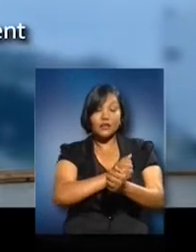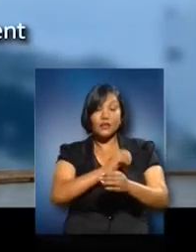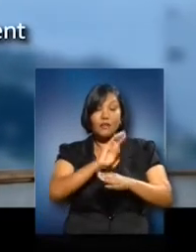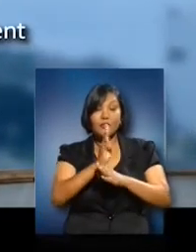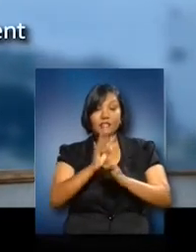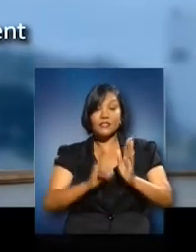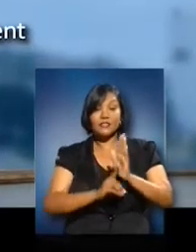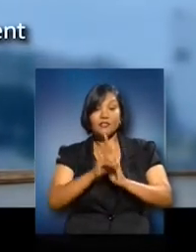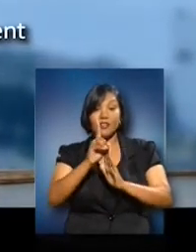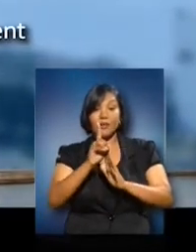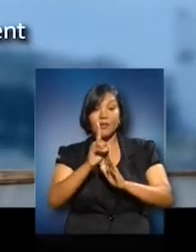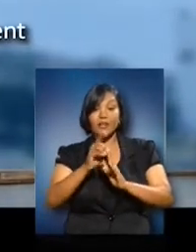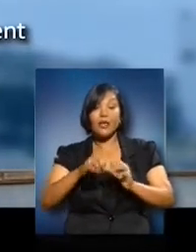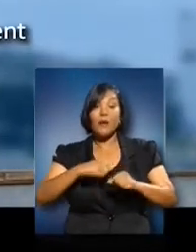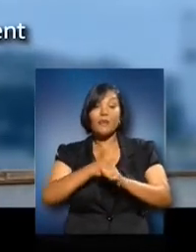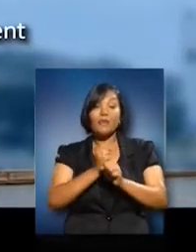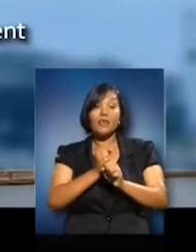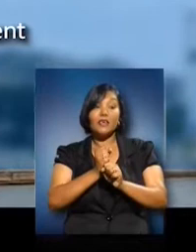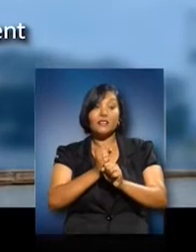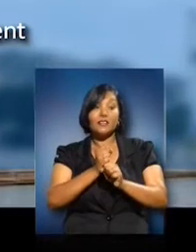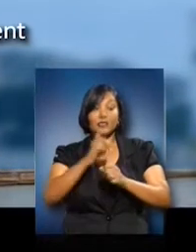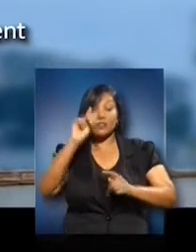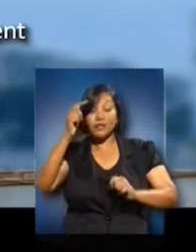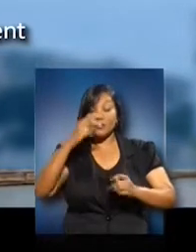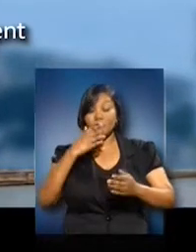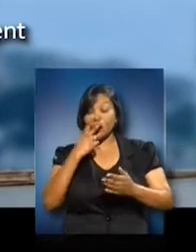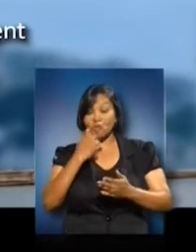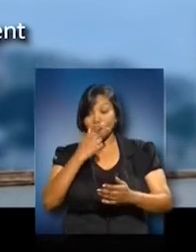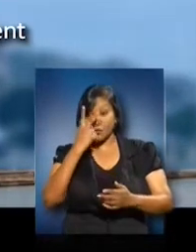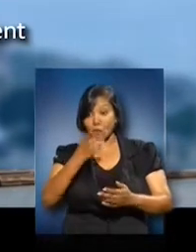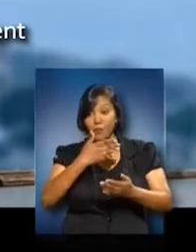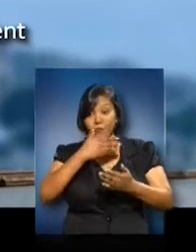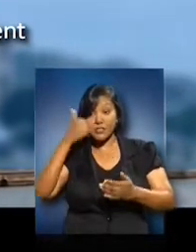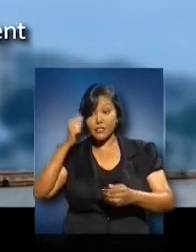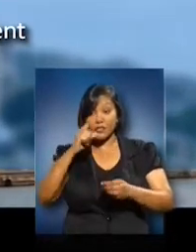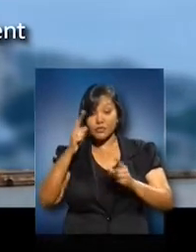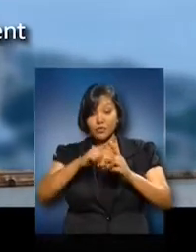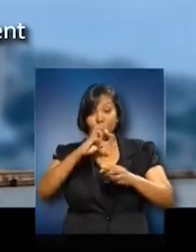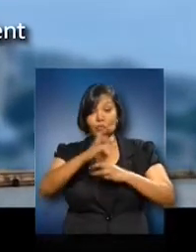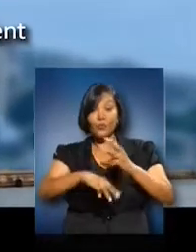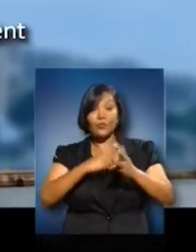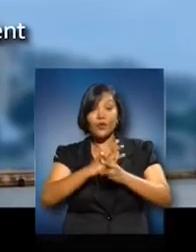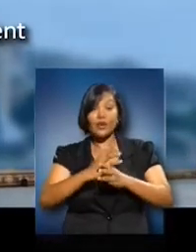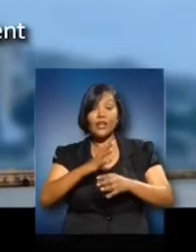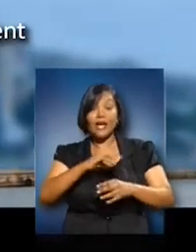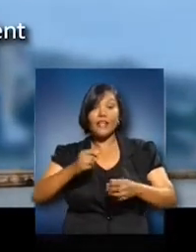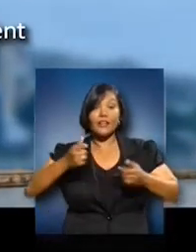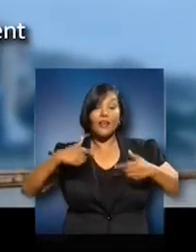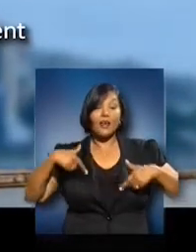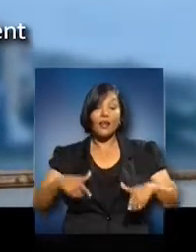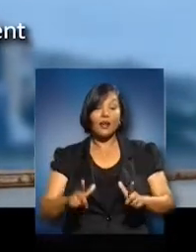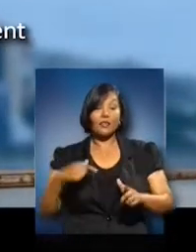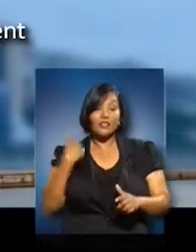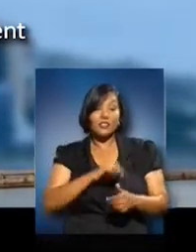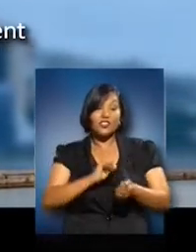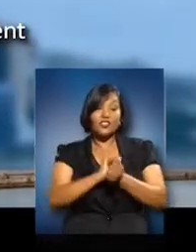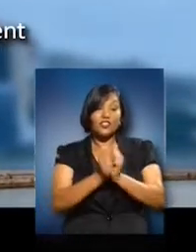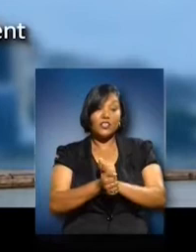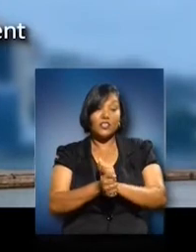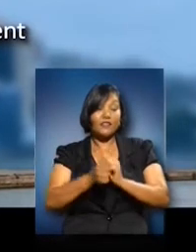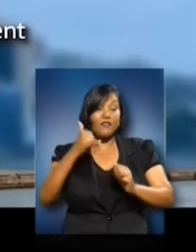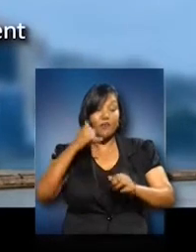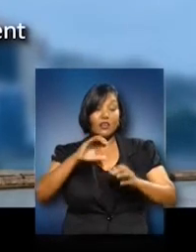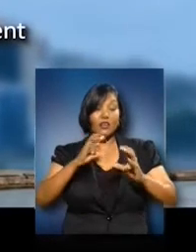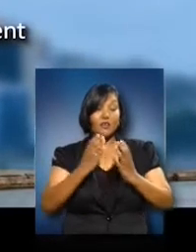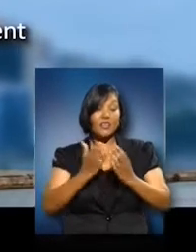business development, enhances the country's image, and provides the ability to change operators as many times